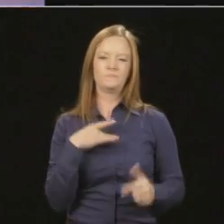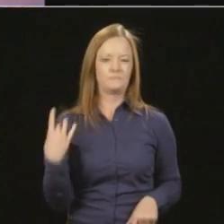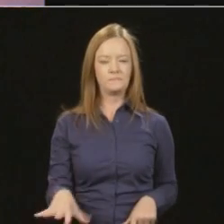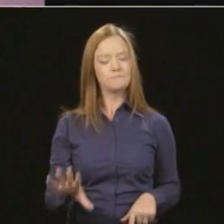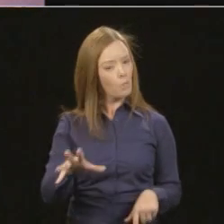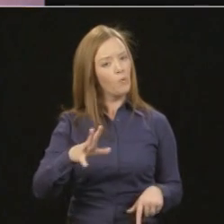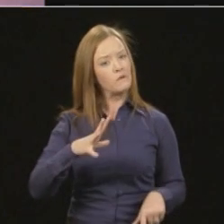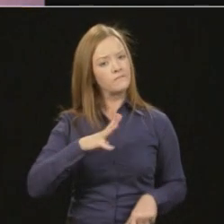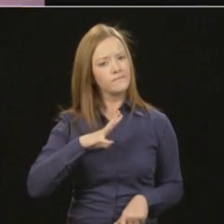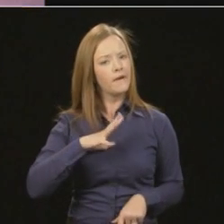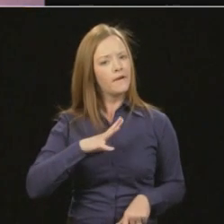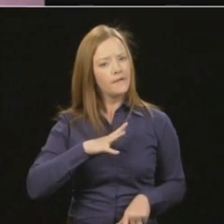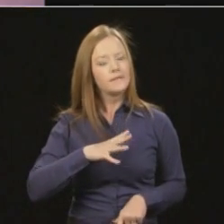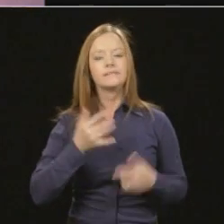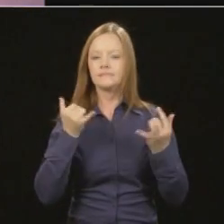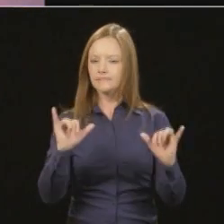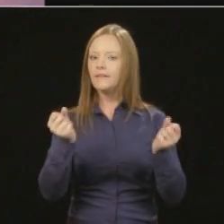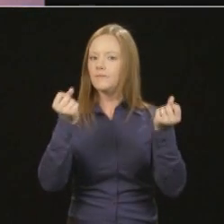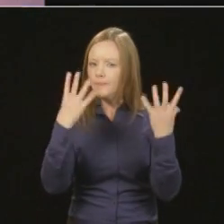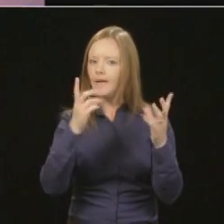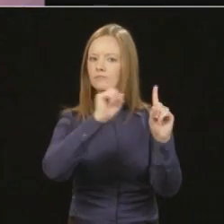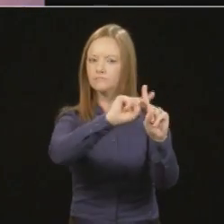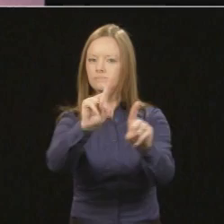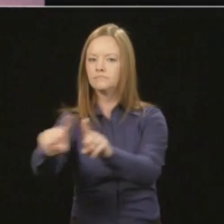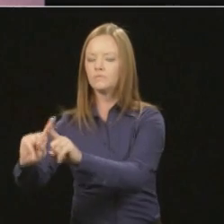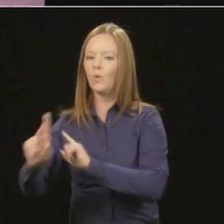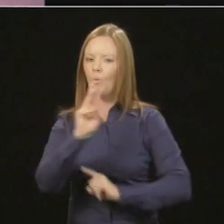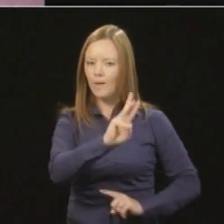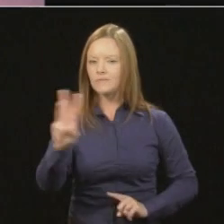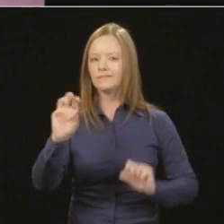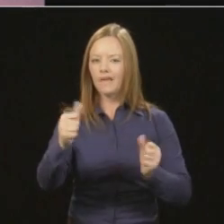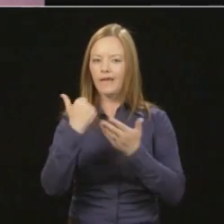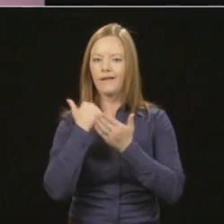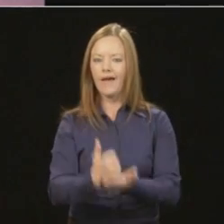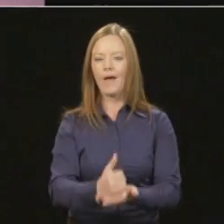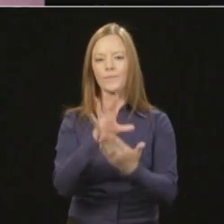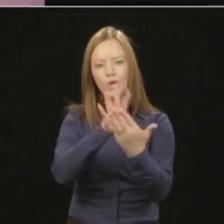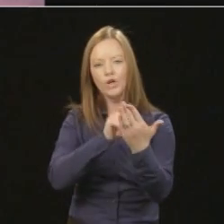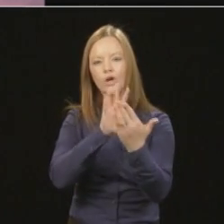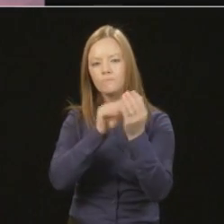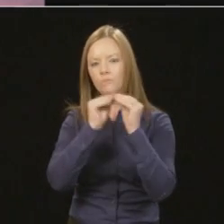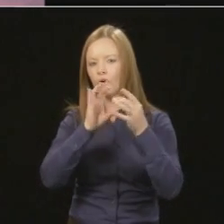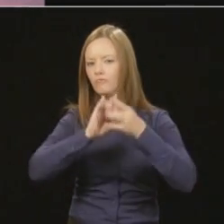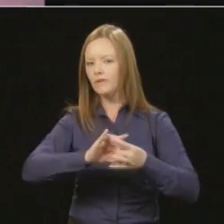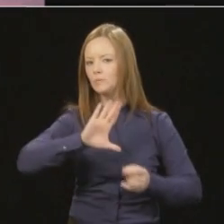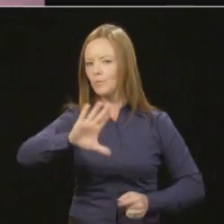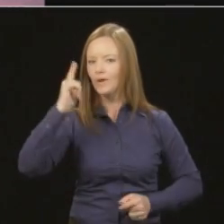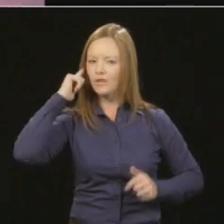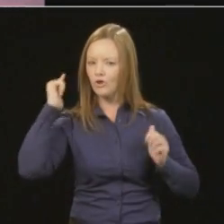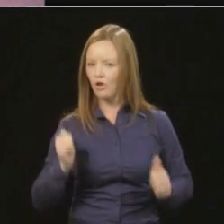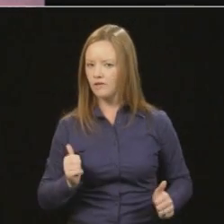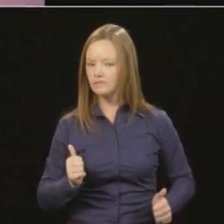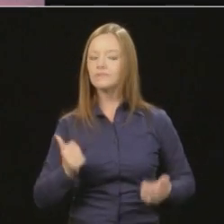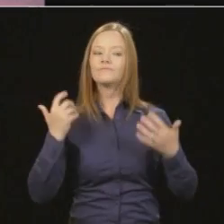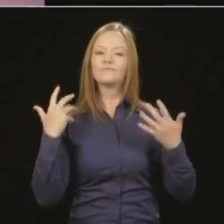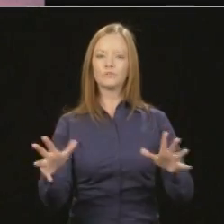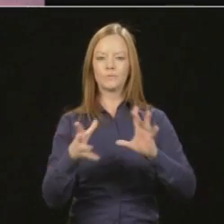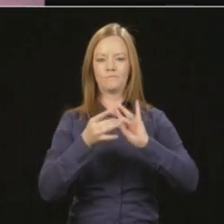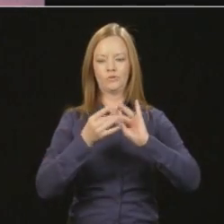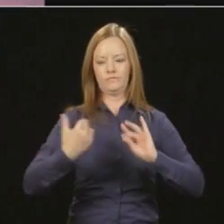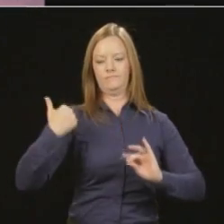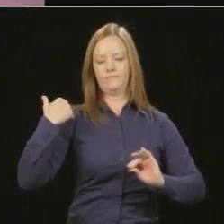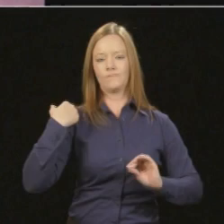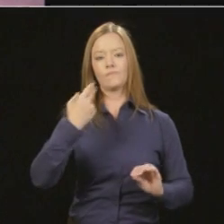Well, that's fine. There are many great websites that can assist you in learning more about hearing loss. As I mentioned